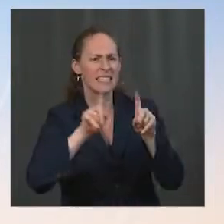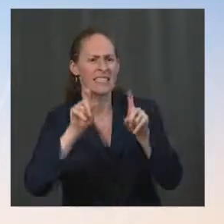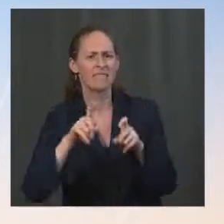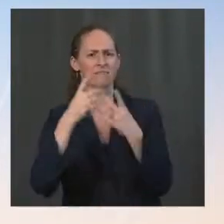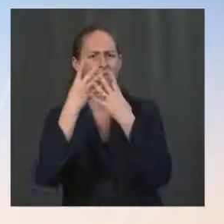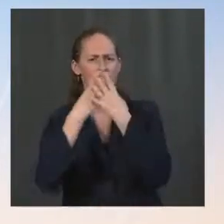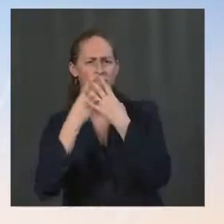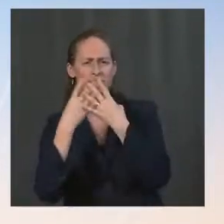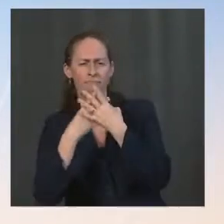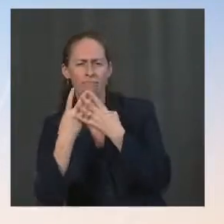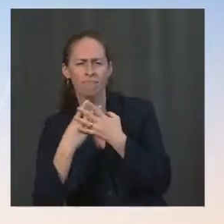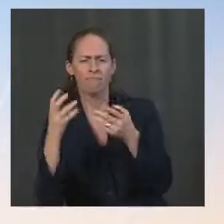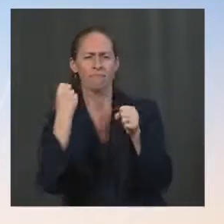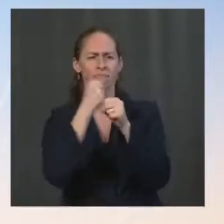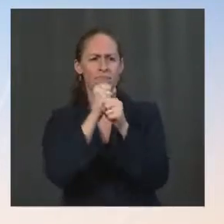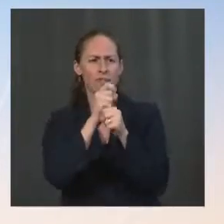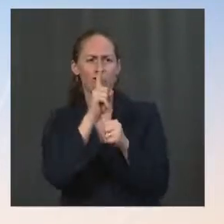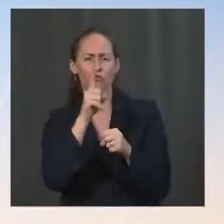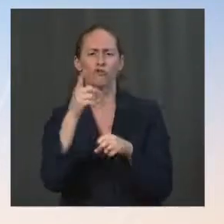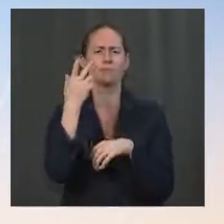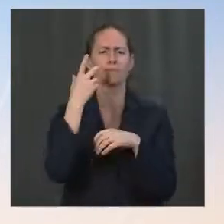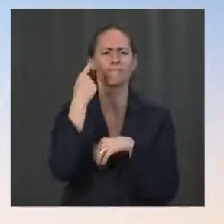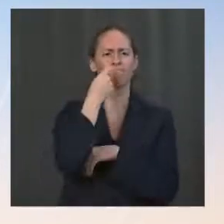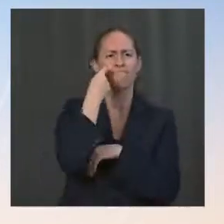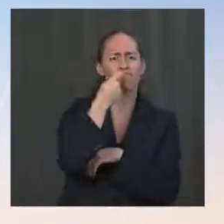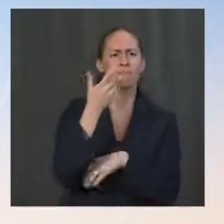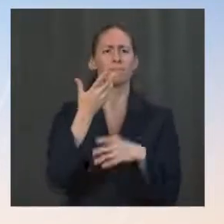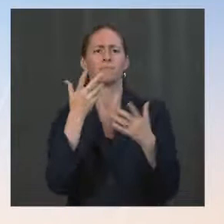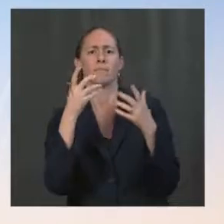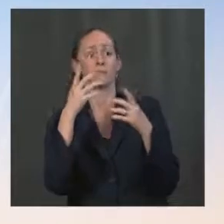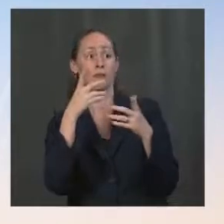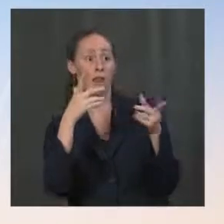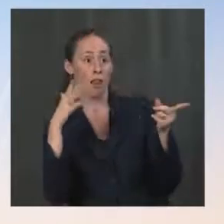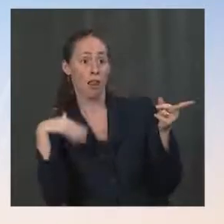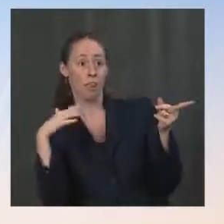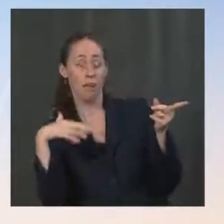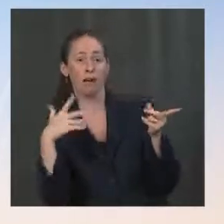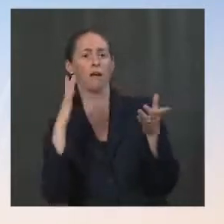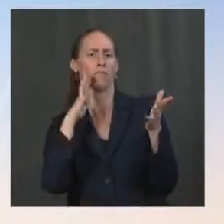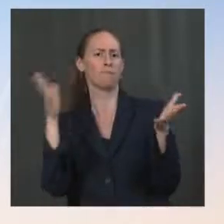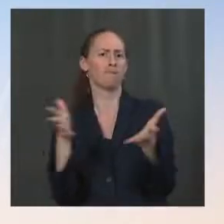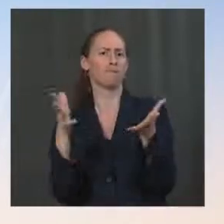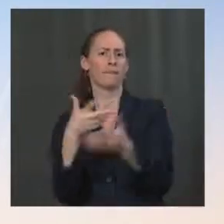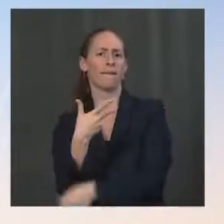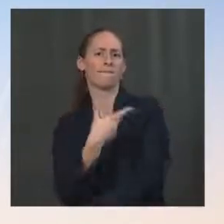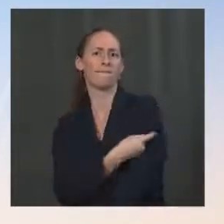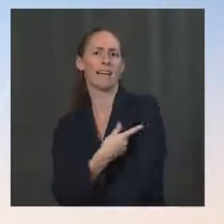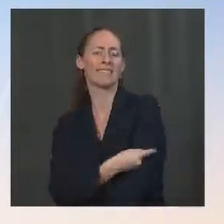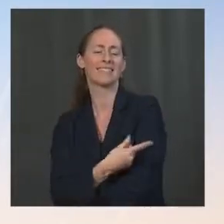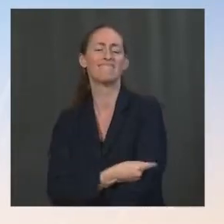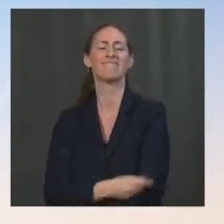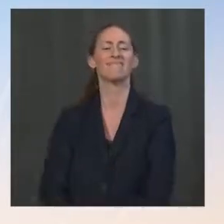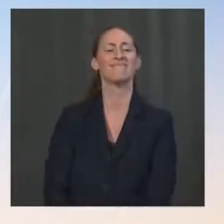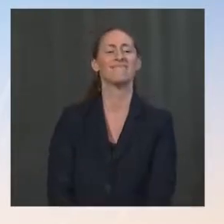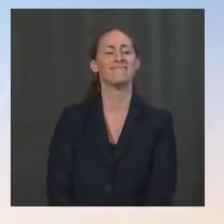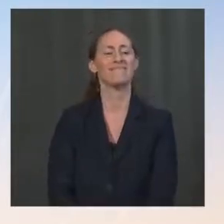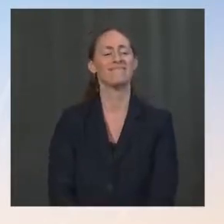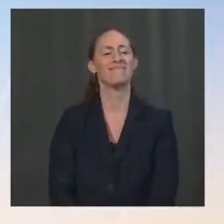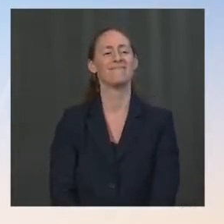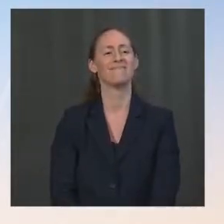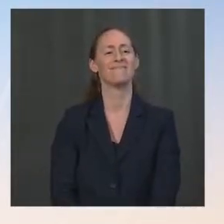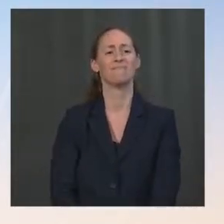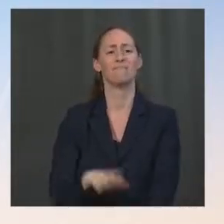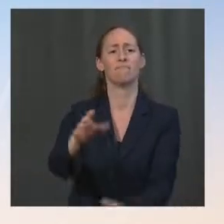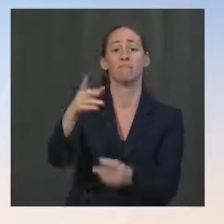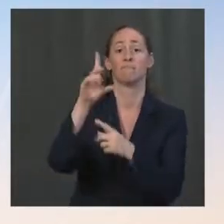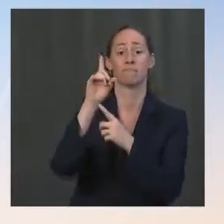COVID-19 testing and offered vaccines upon arrival. DHS will also coordinate with numerous other federal agencies to ensure that relocated Afghans